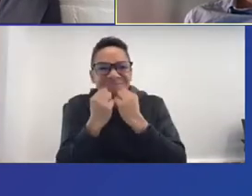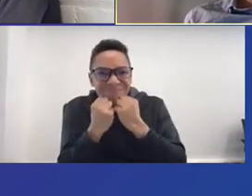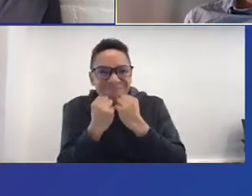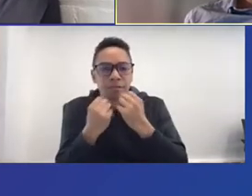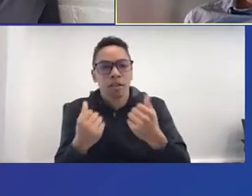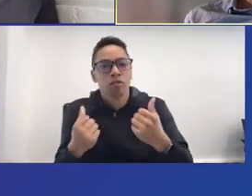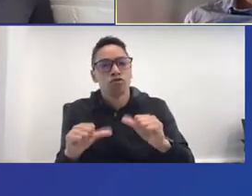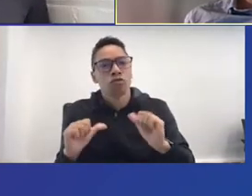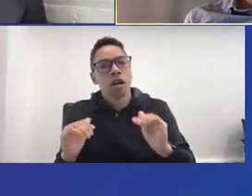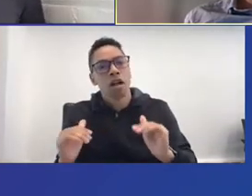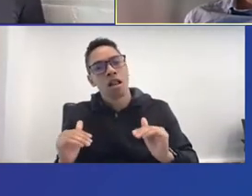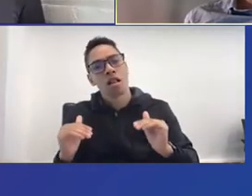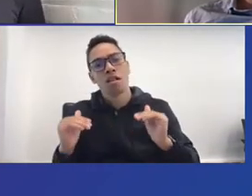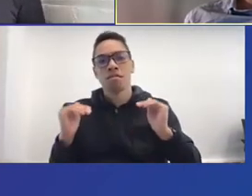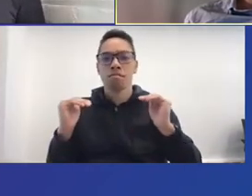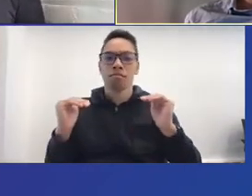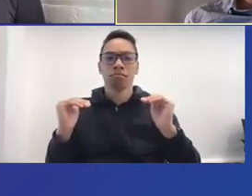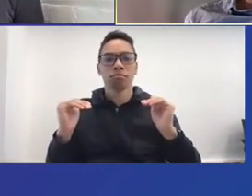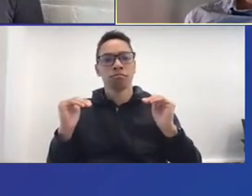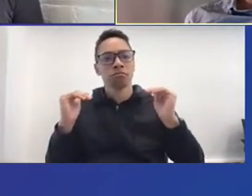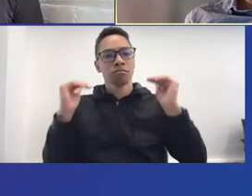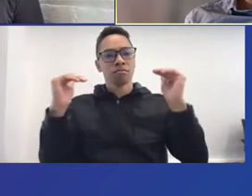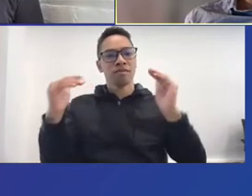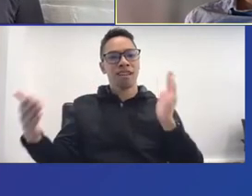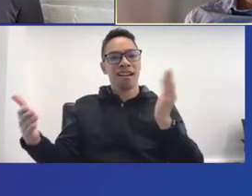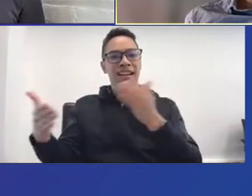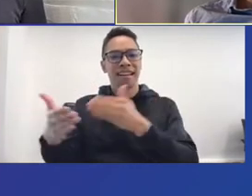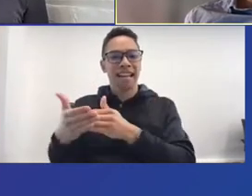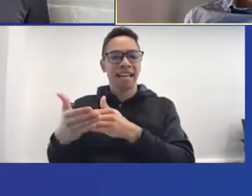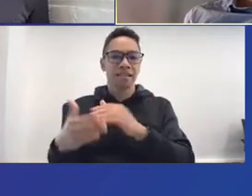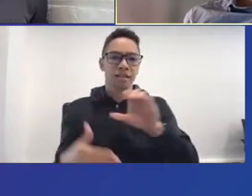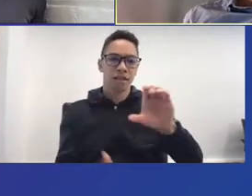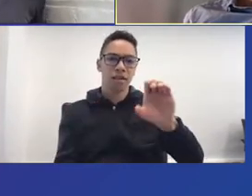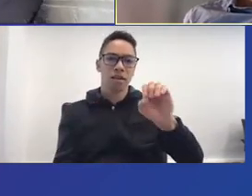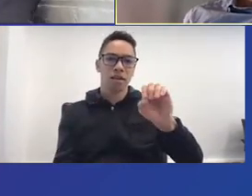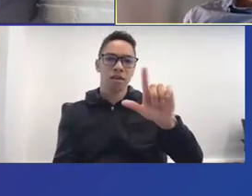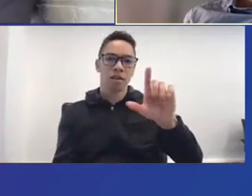against the colonialist narrative, right? So